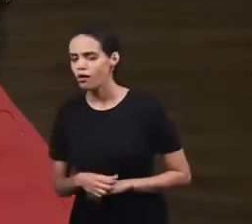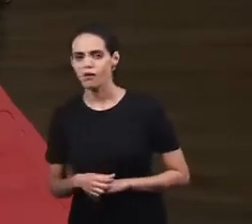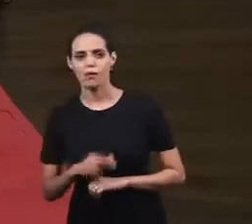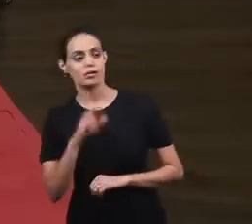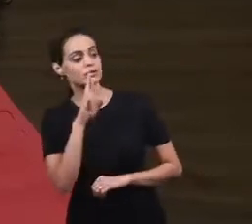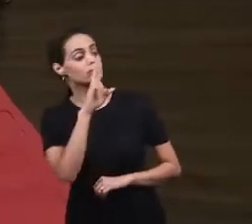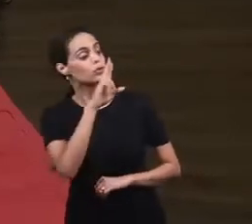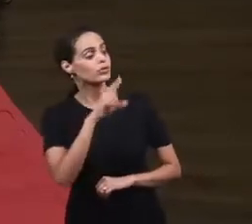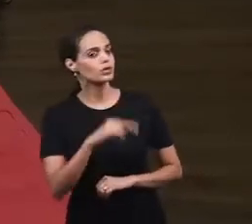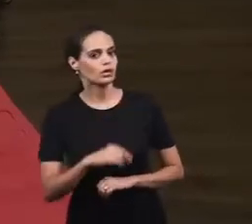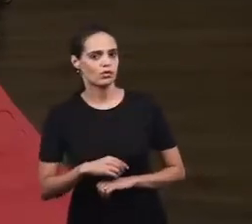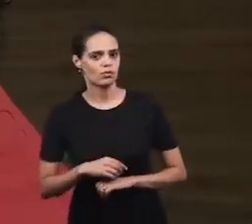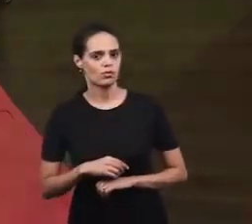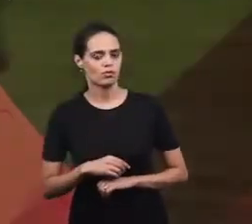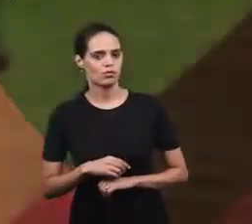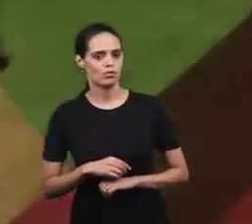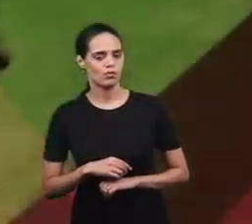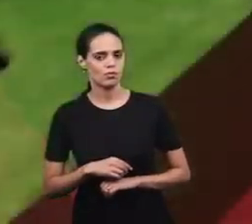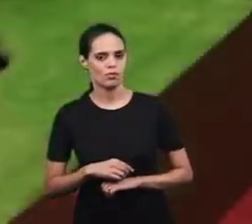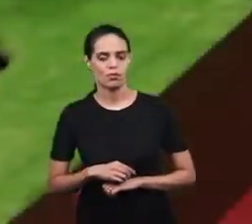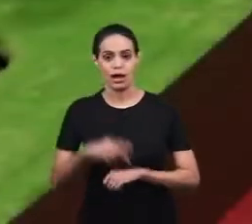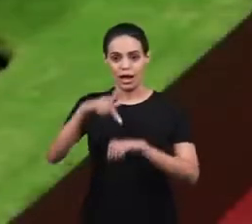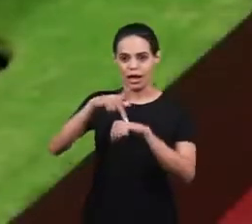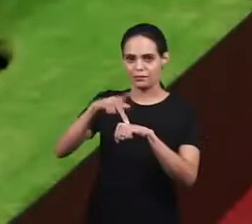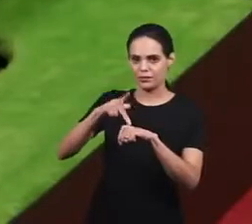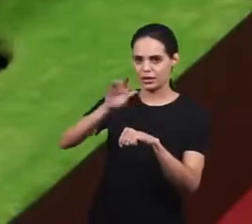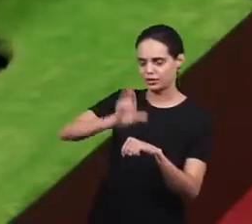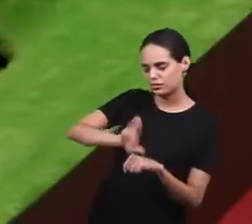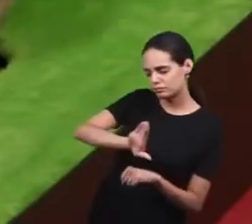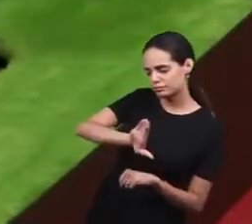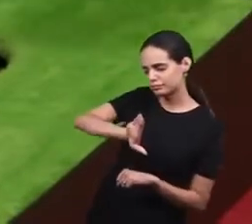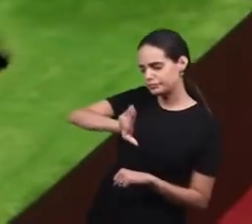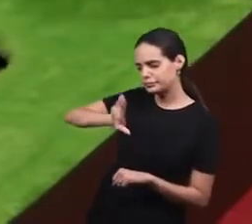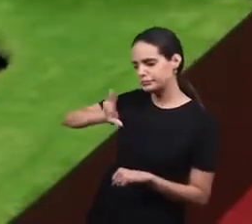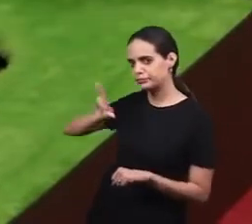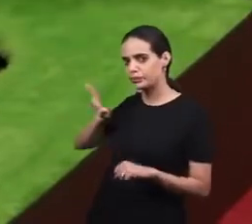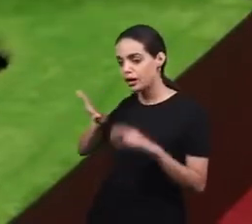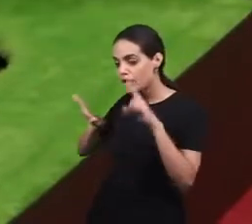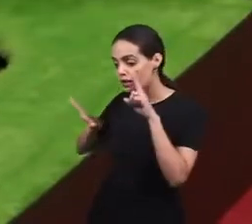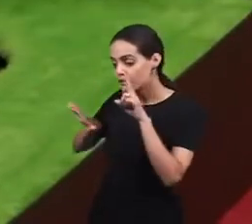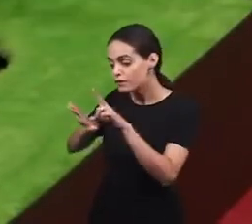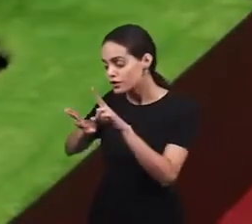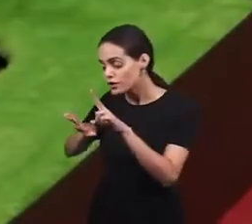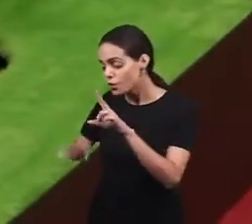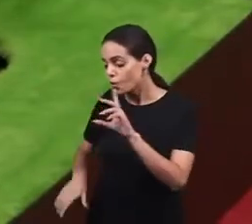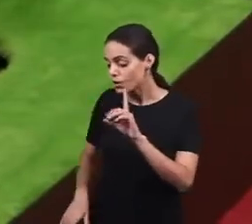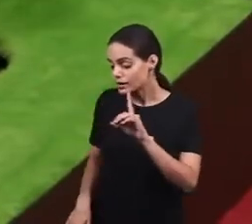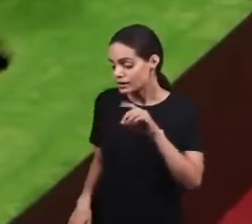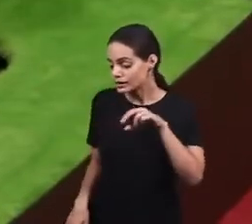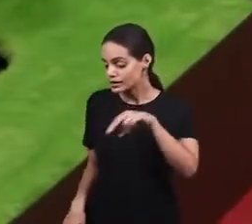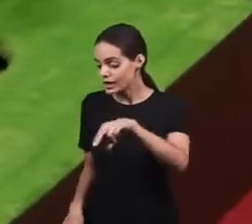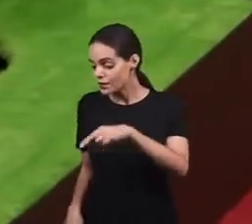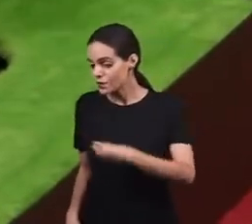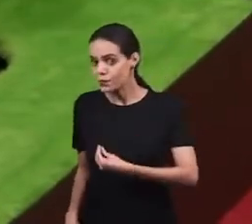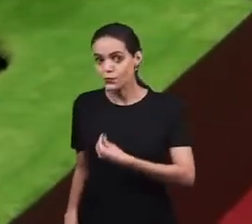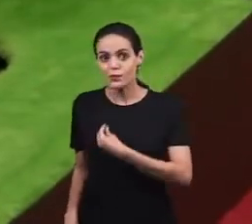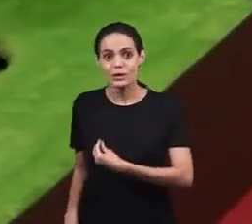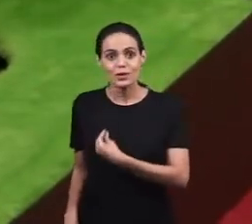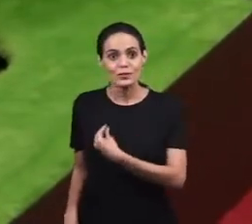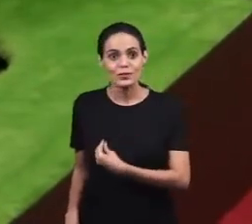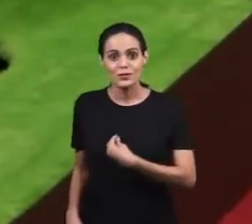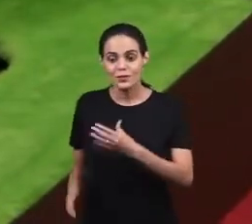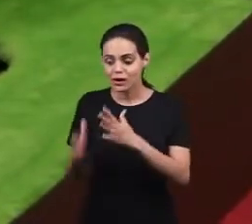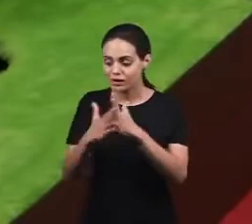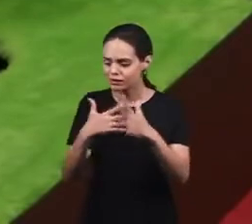responded. And they took out the rock. And look at Daniel. He was alive. Hallelujah. Praise